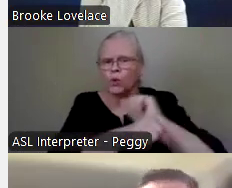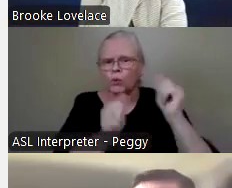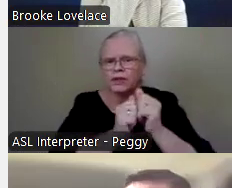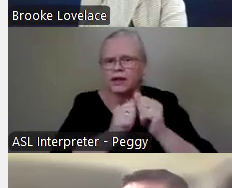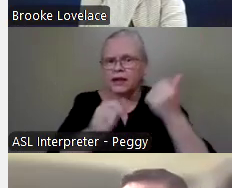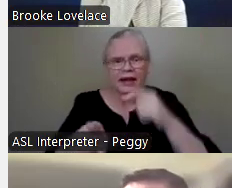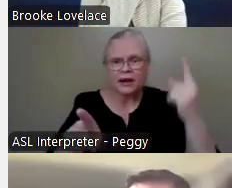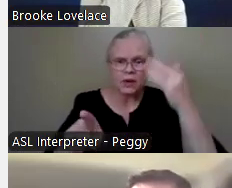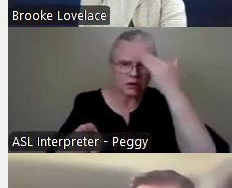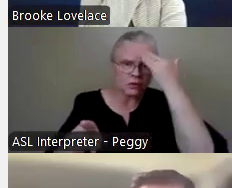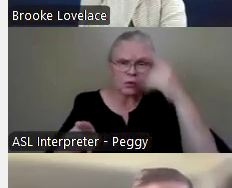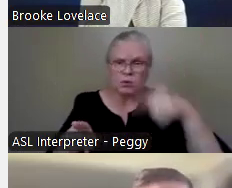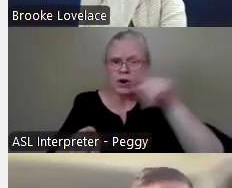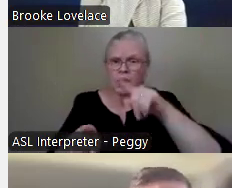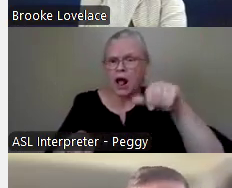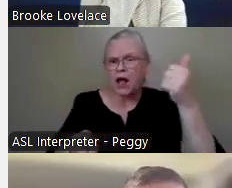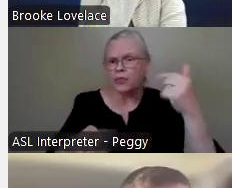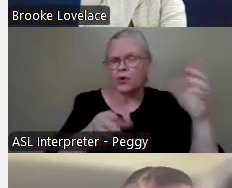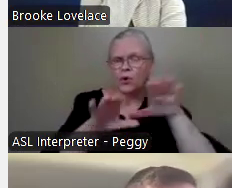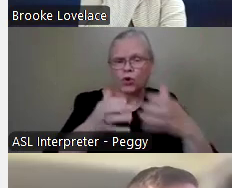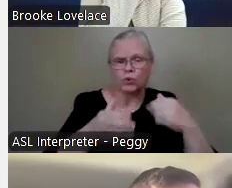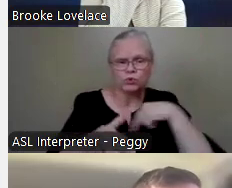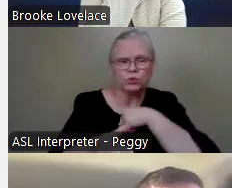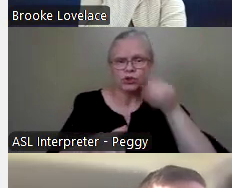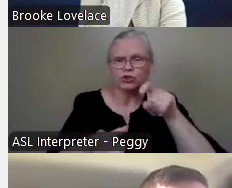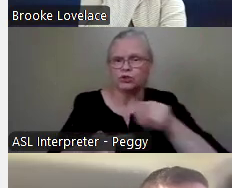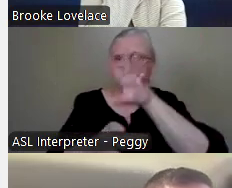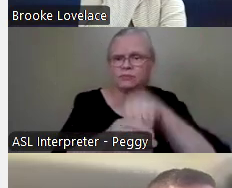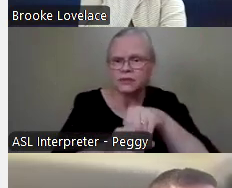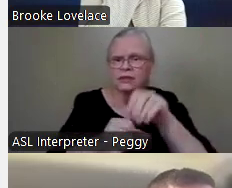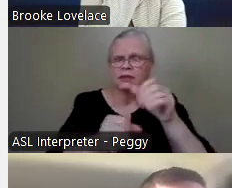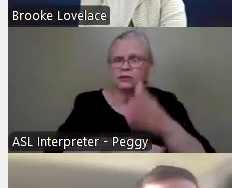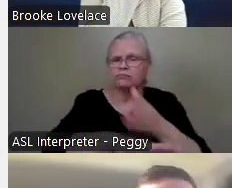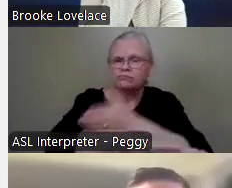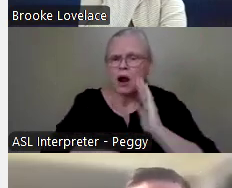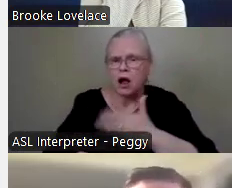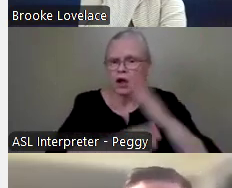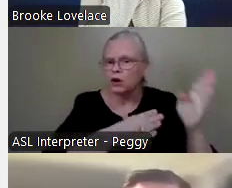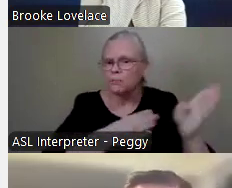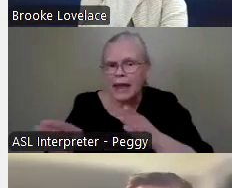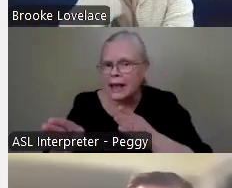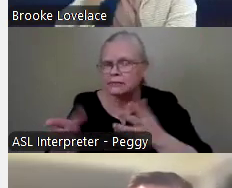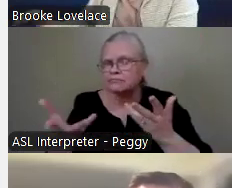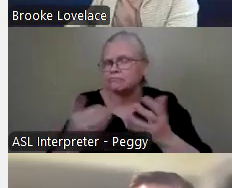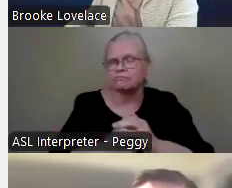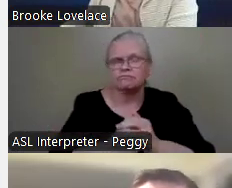groups or others that we should be engaging with to make progress on the plan that we didn't talk about?